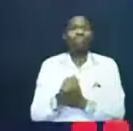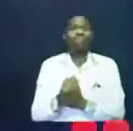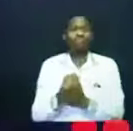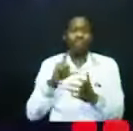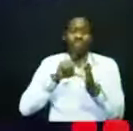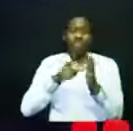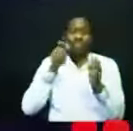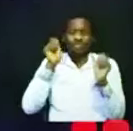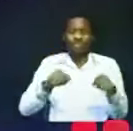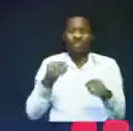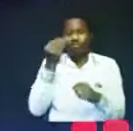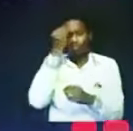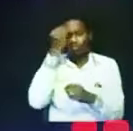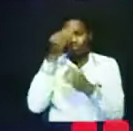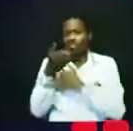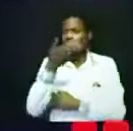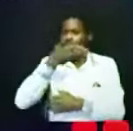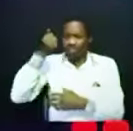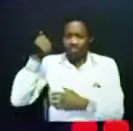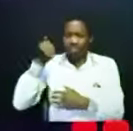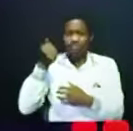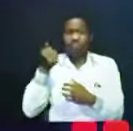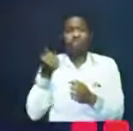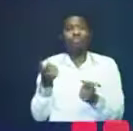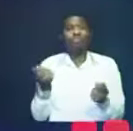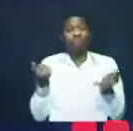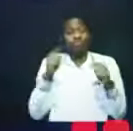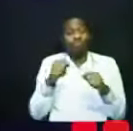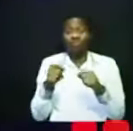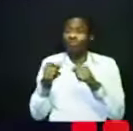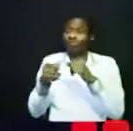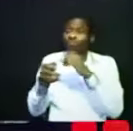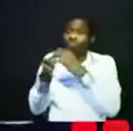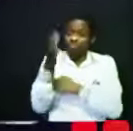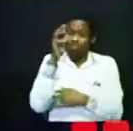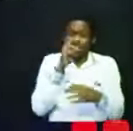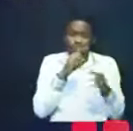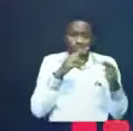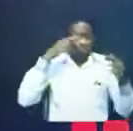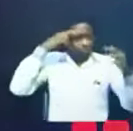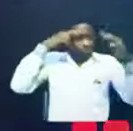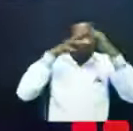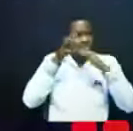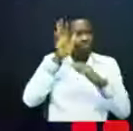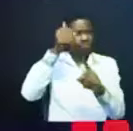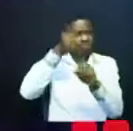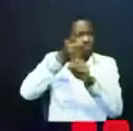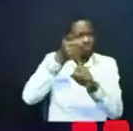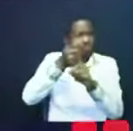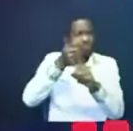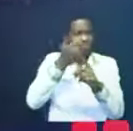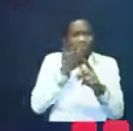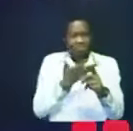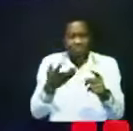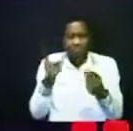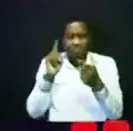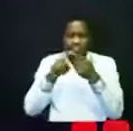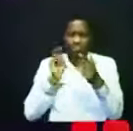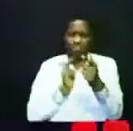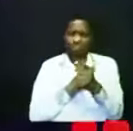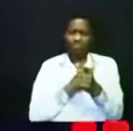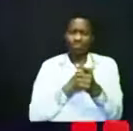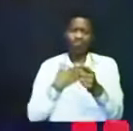to know him better, when he reveals him to us, let us accept the